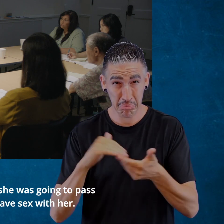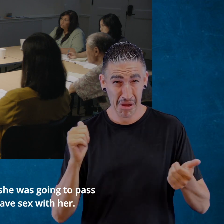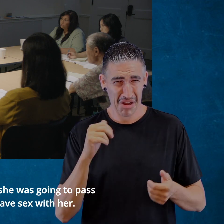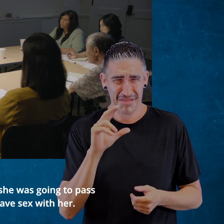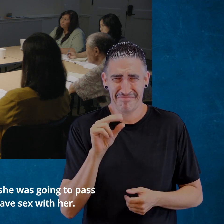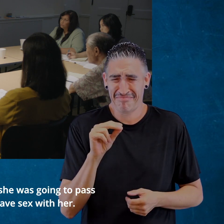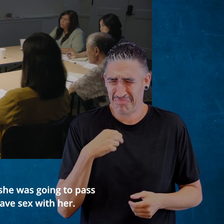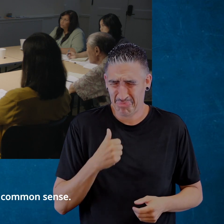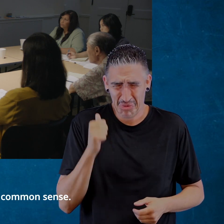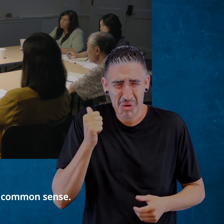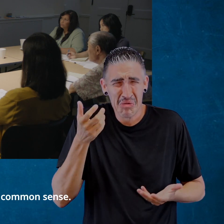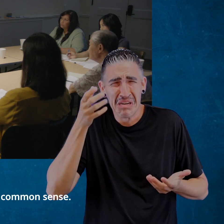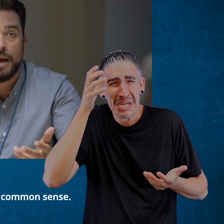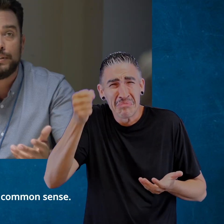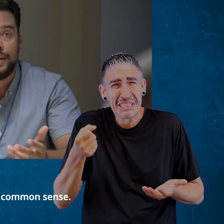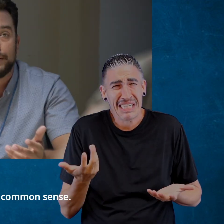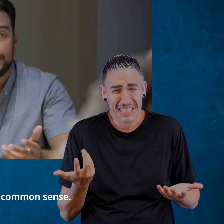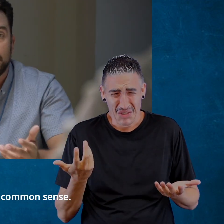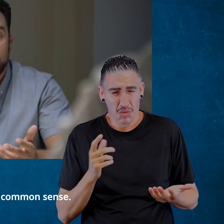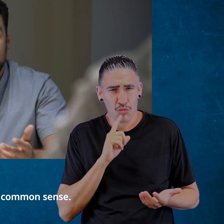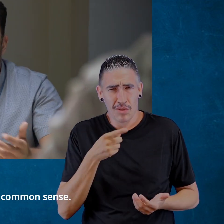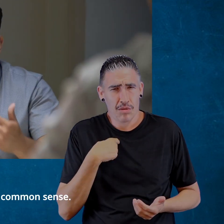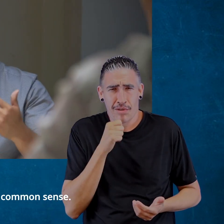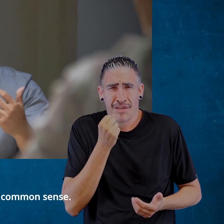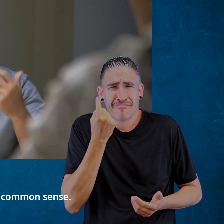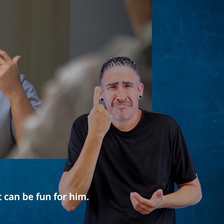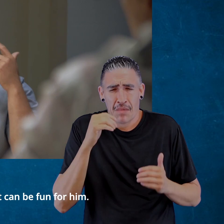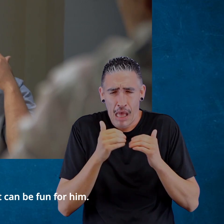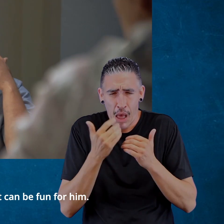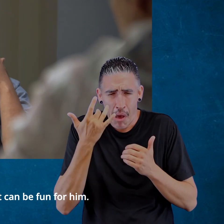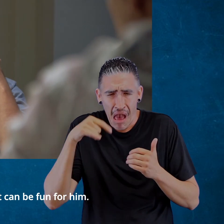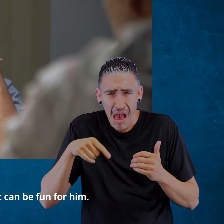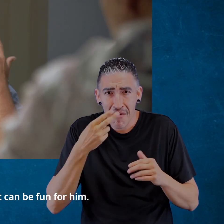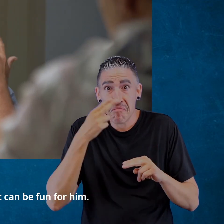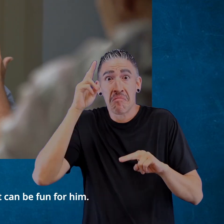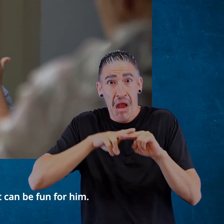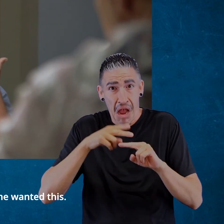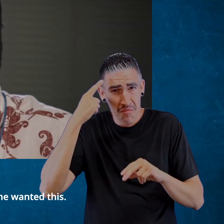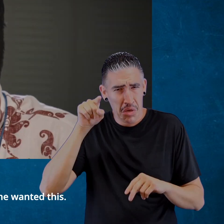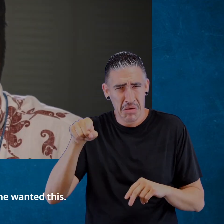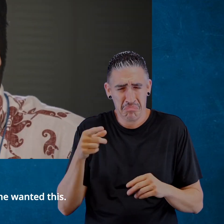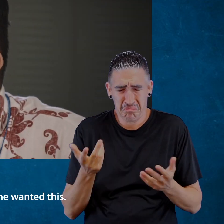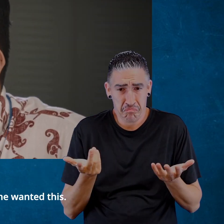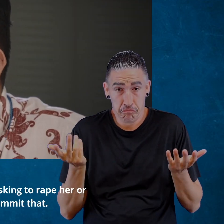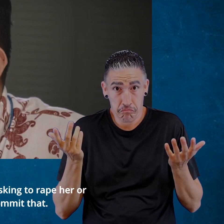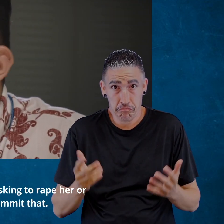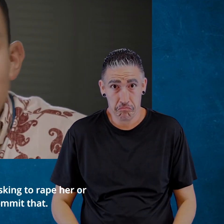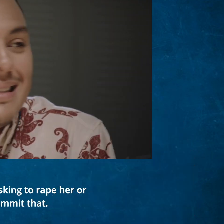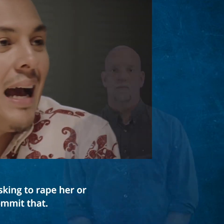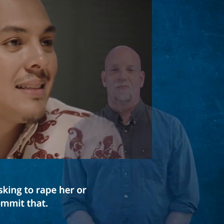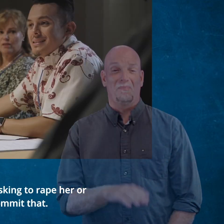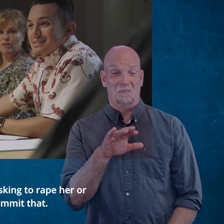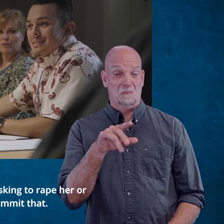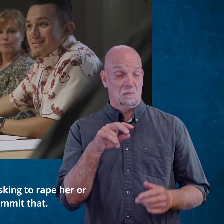have sex with her. I mean, it's just common sense. Like what? I don't even see how that could be fun for him. I don't think he wanted this. I